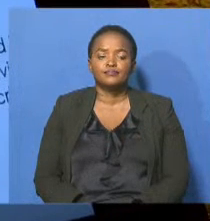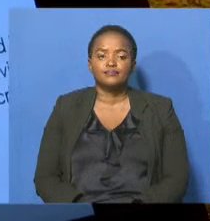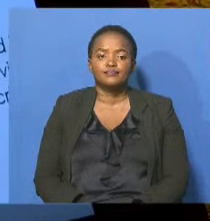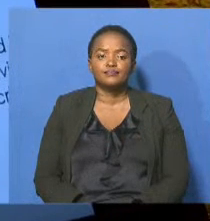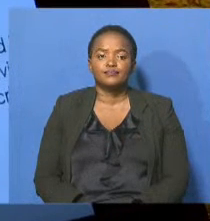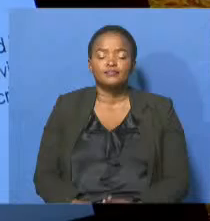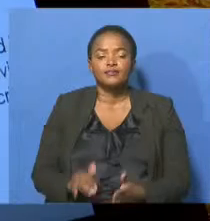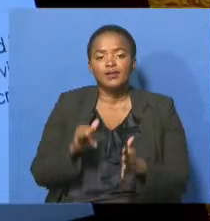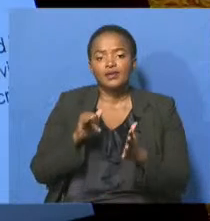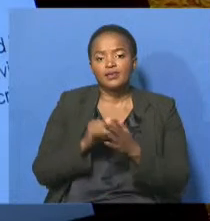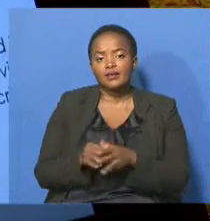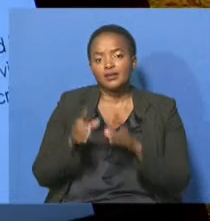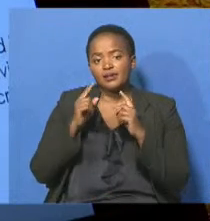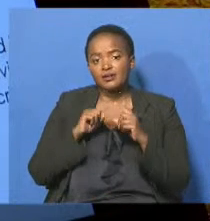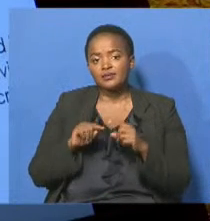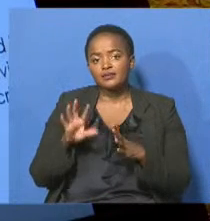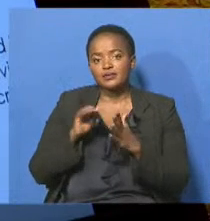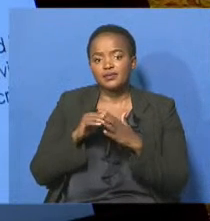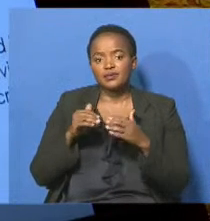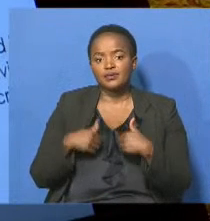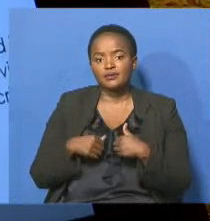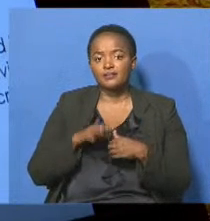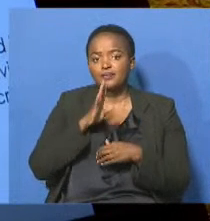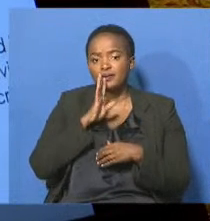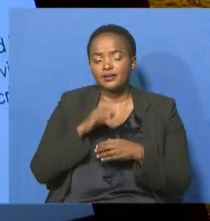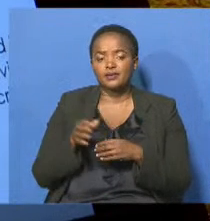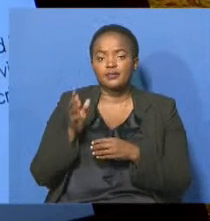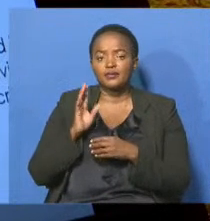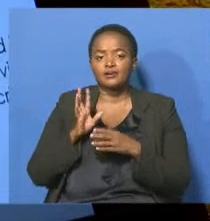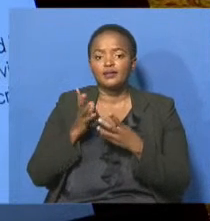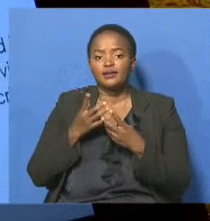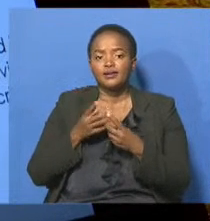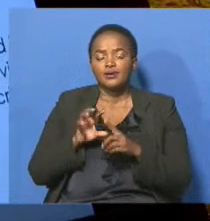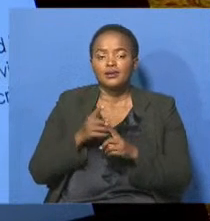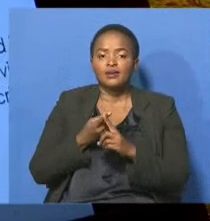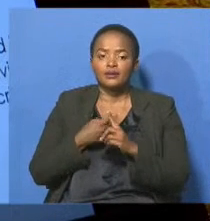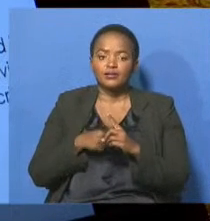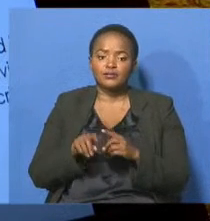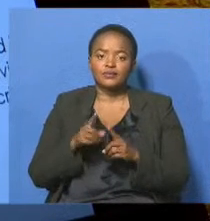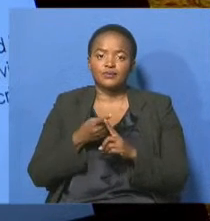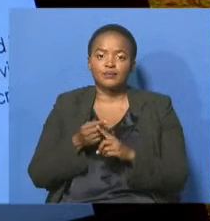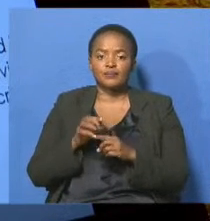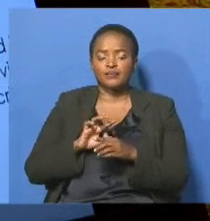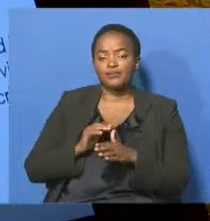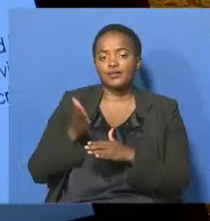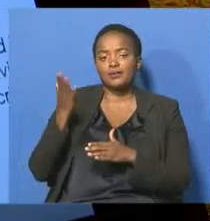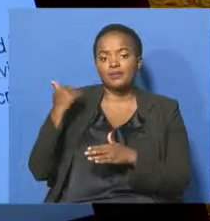Right, those were pronouncements that were made by our then Prime Minister,